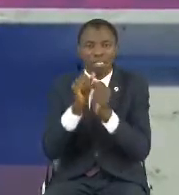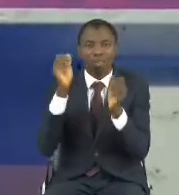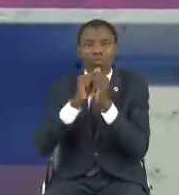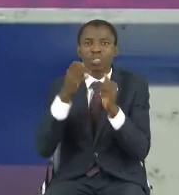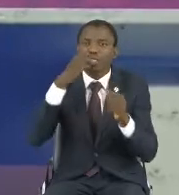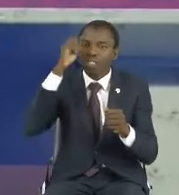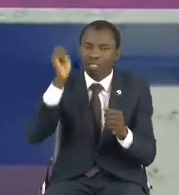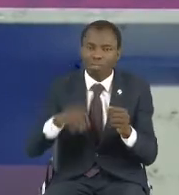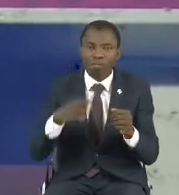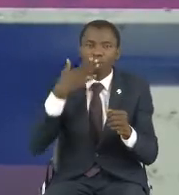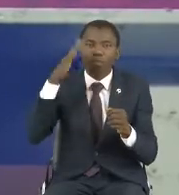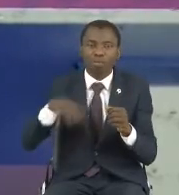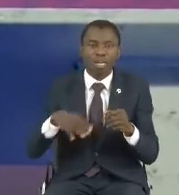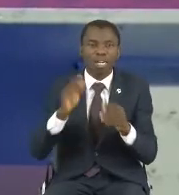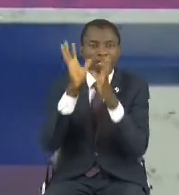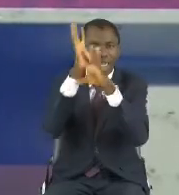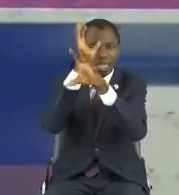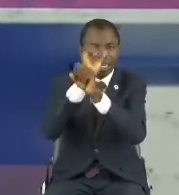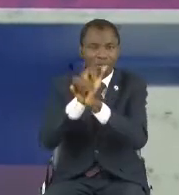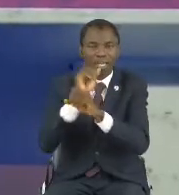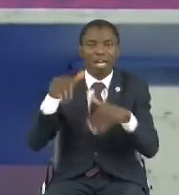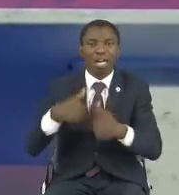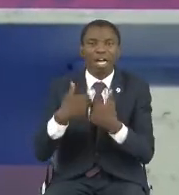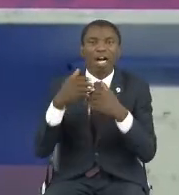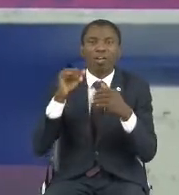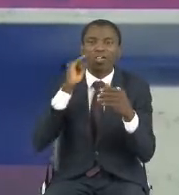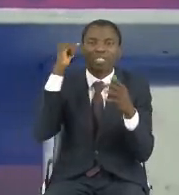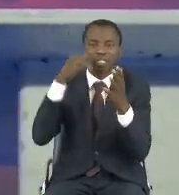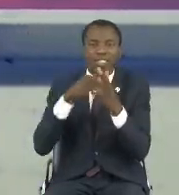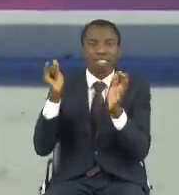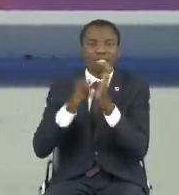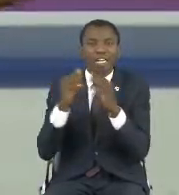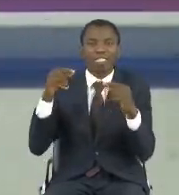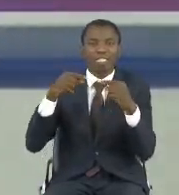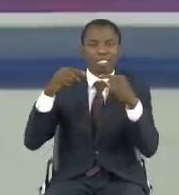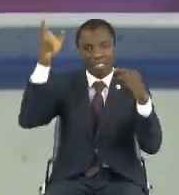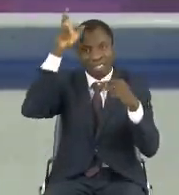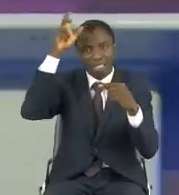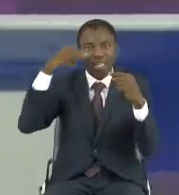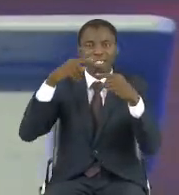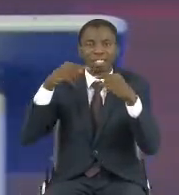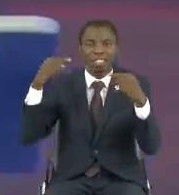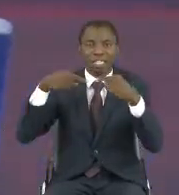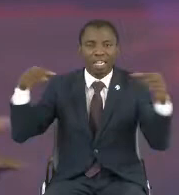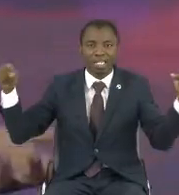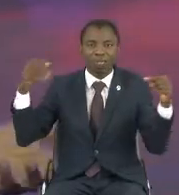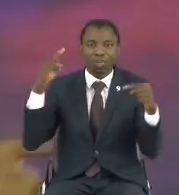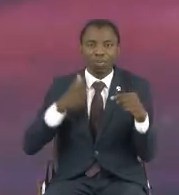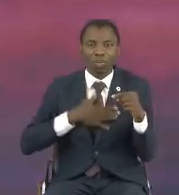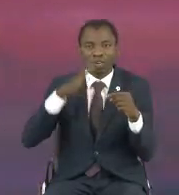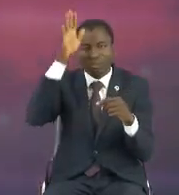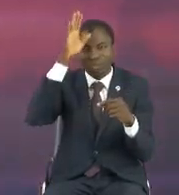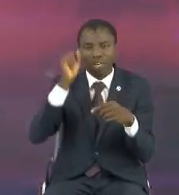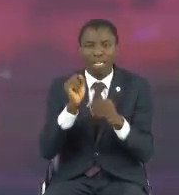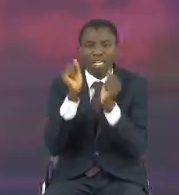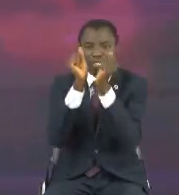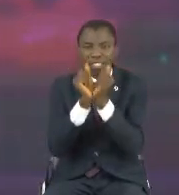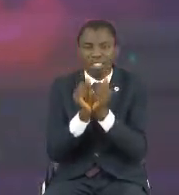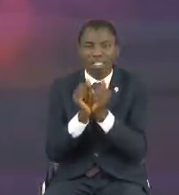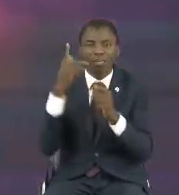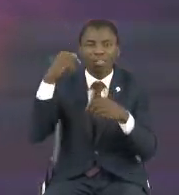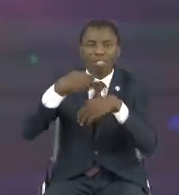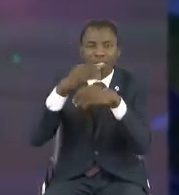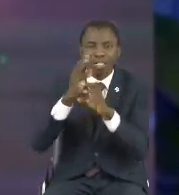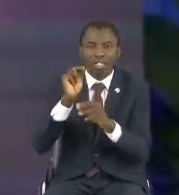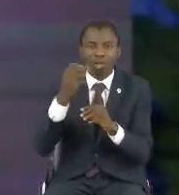will Satan, the arch enemy, enslave the creation of my father?